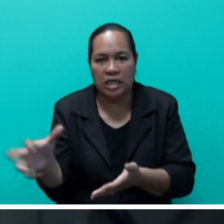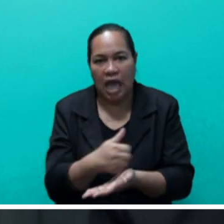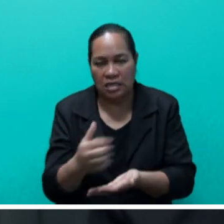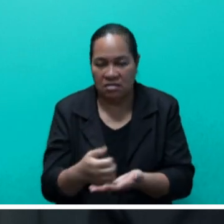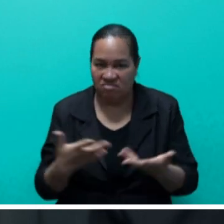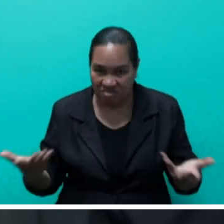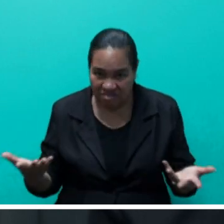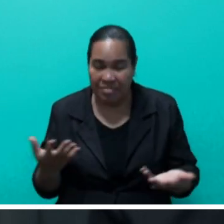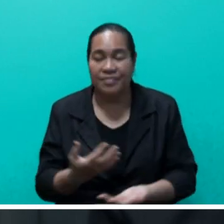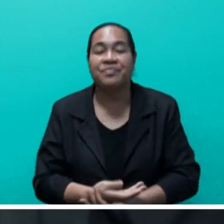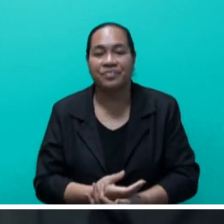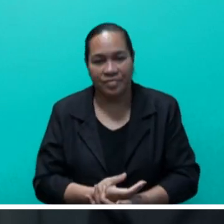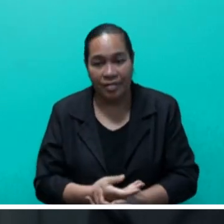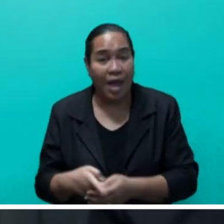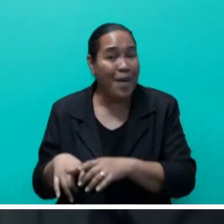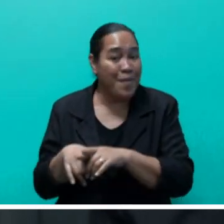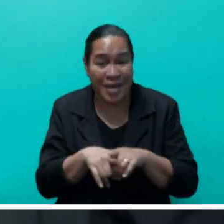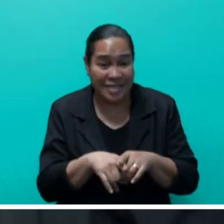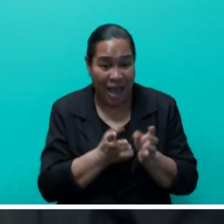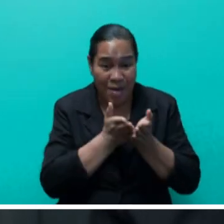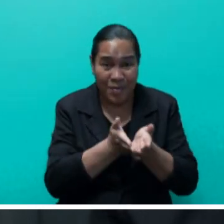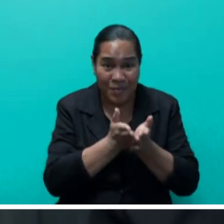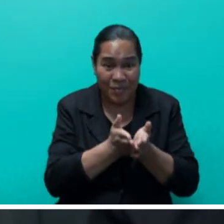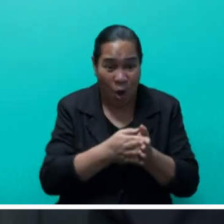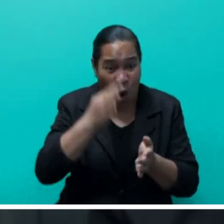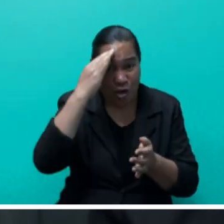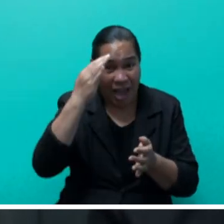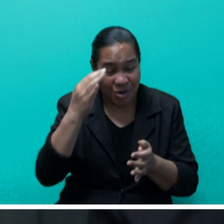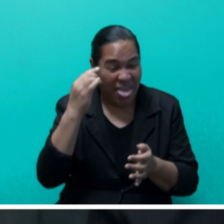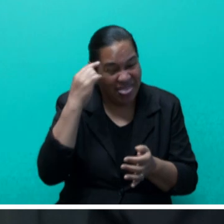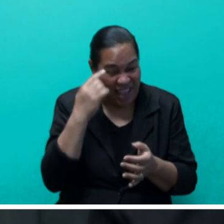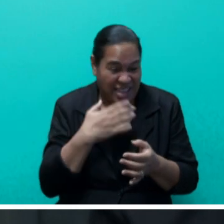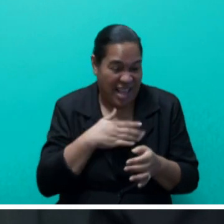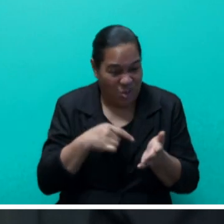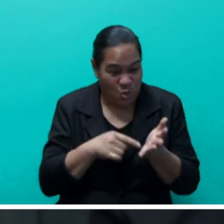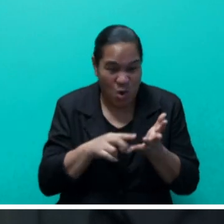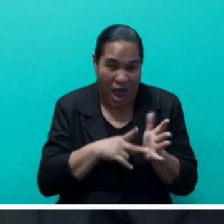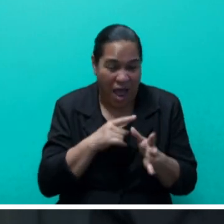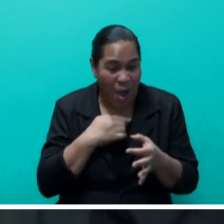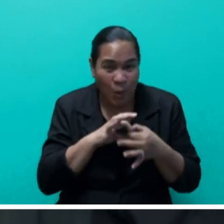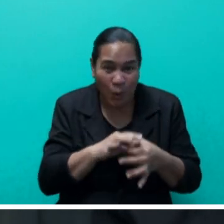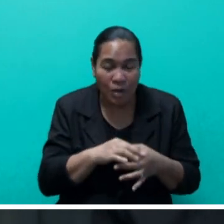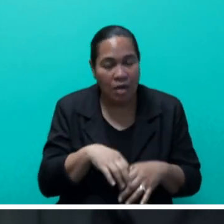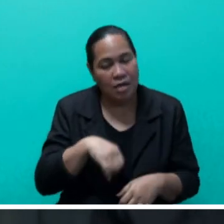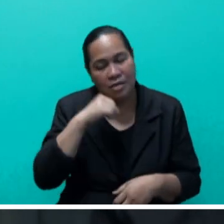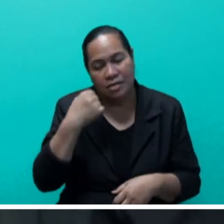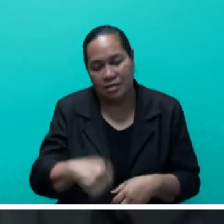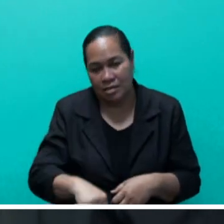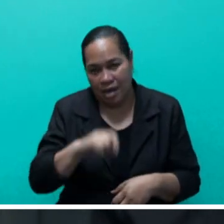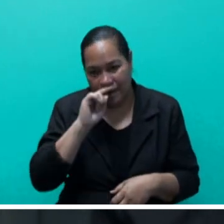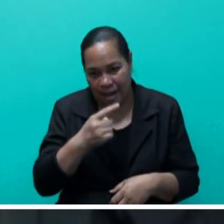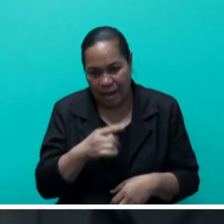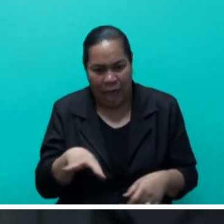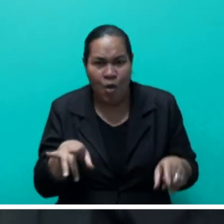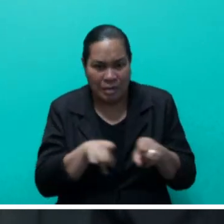This means, Honourable Speaker, sir, that fishing vessels and fishing nations such as Fiji compete for the same school of tuna